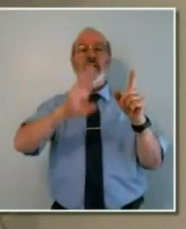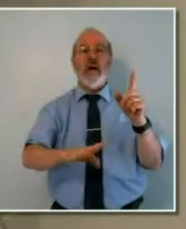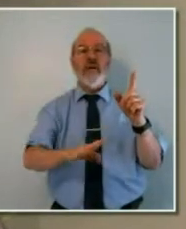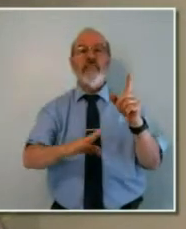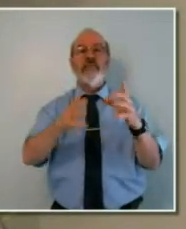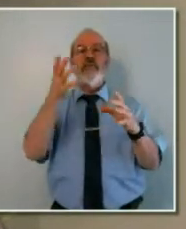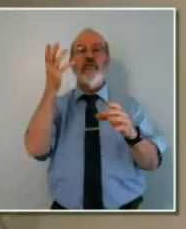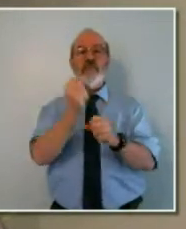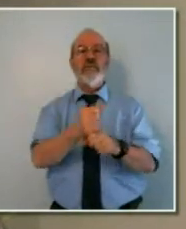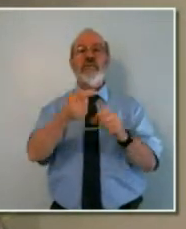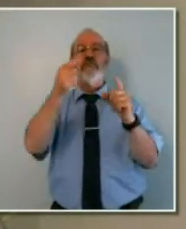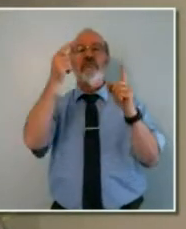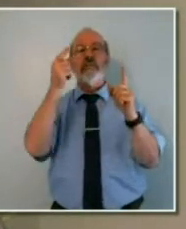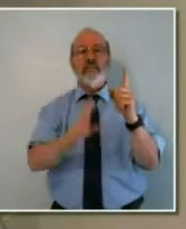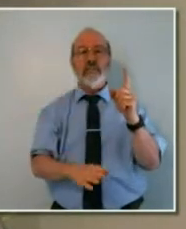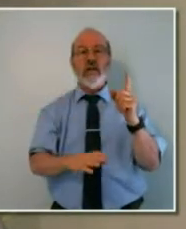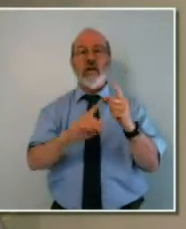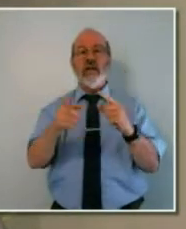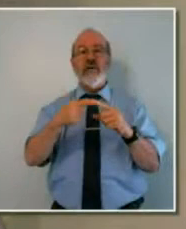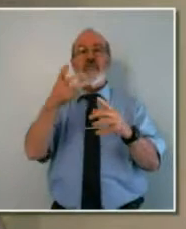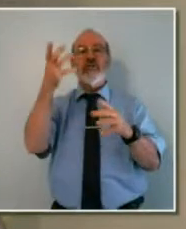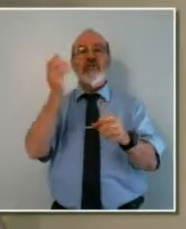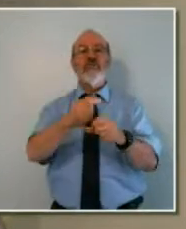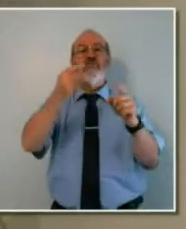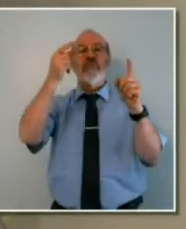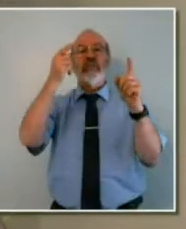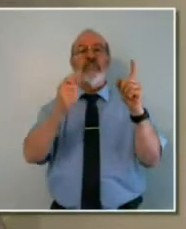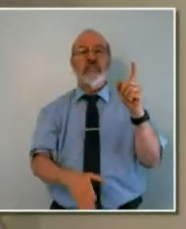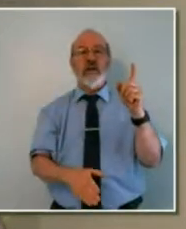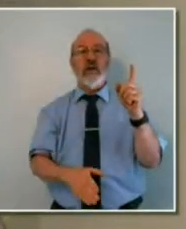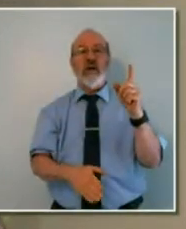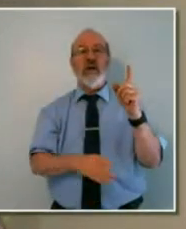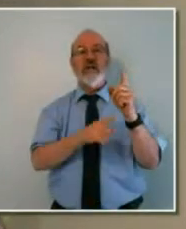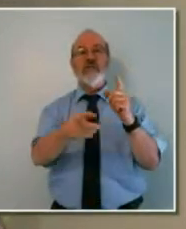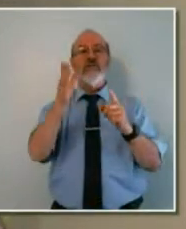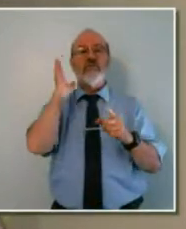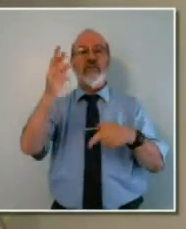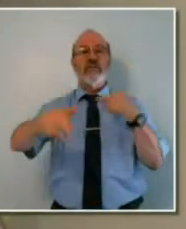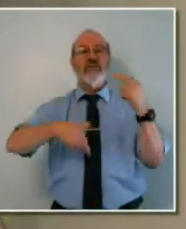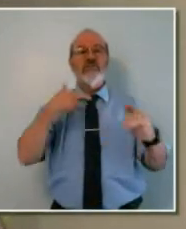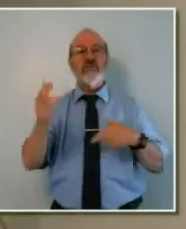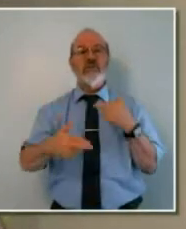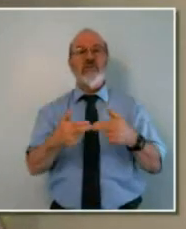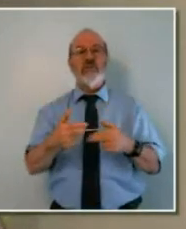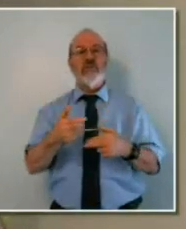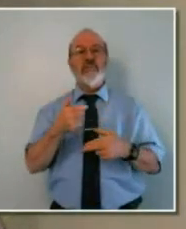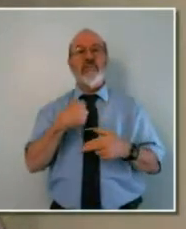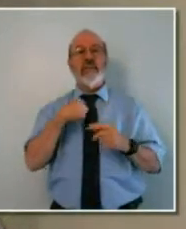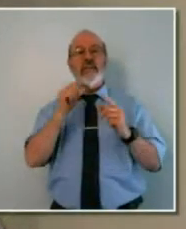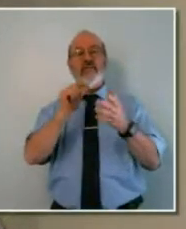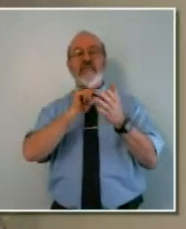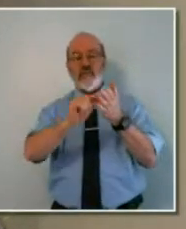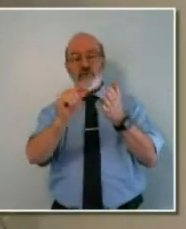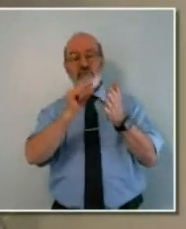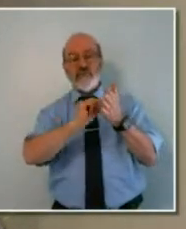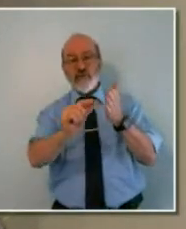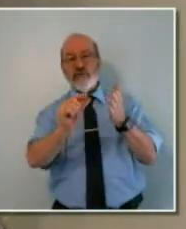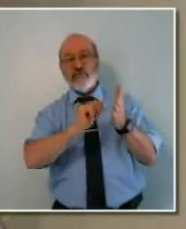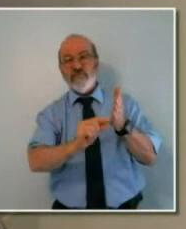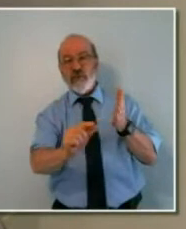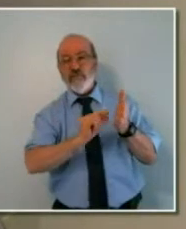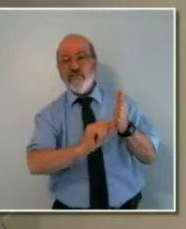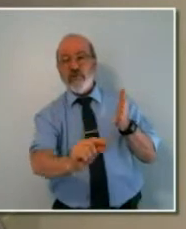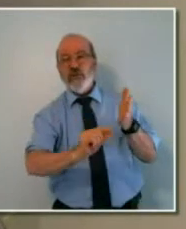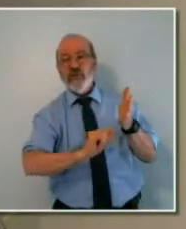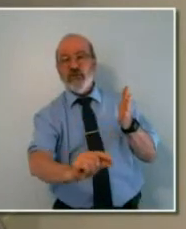trust in him. And when you trust in him, you will rejoice. I could give you verse after verse after verse. I don't have